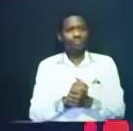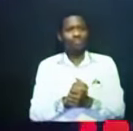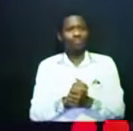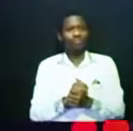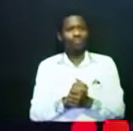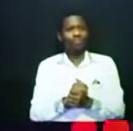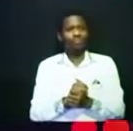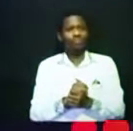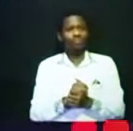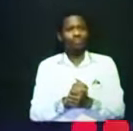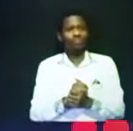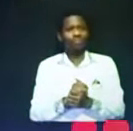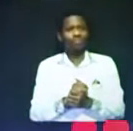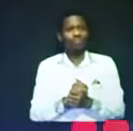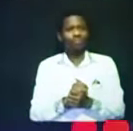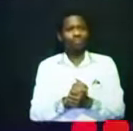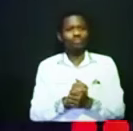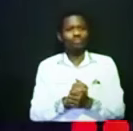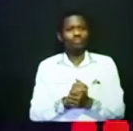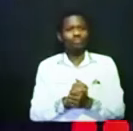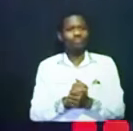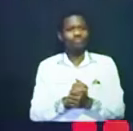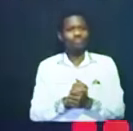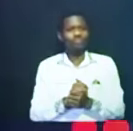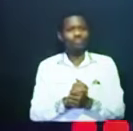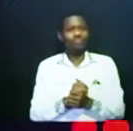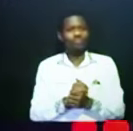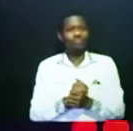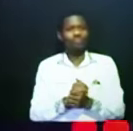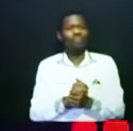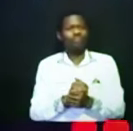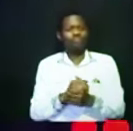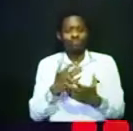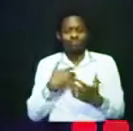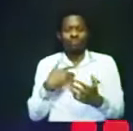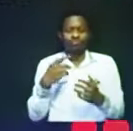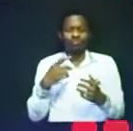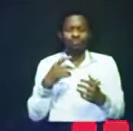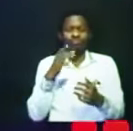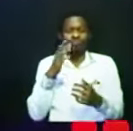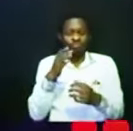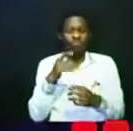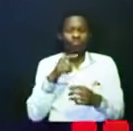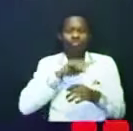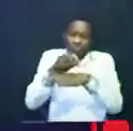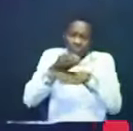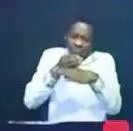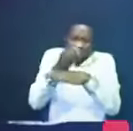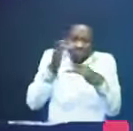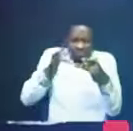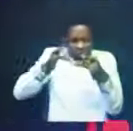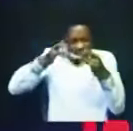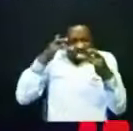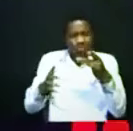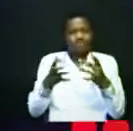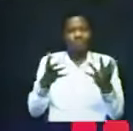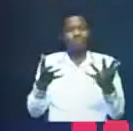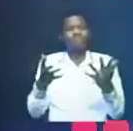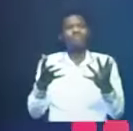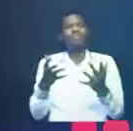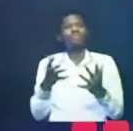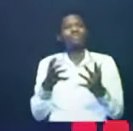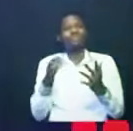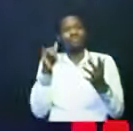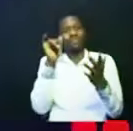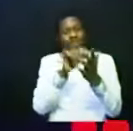Coming out of his mouth goes a sharp sword. So all of them are using sharp sword. That with it